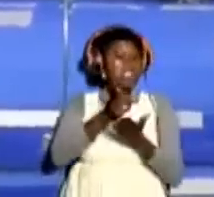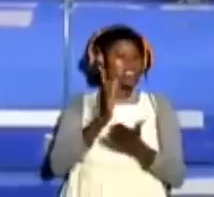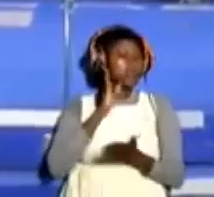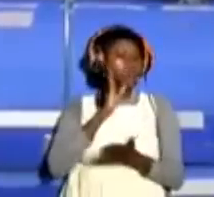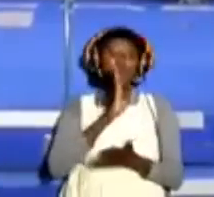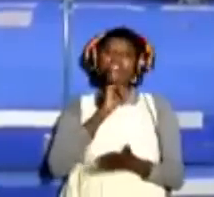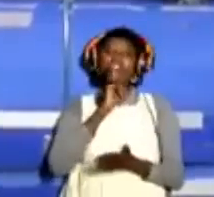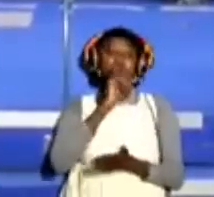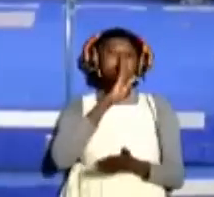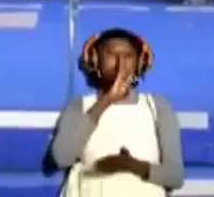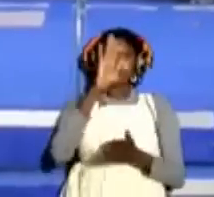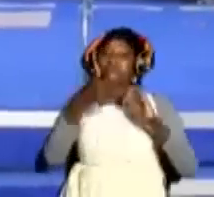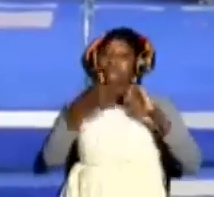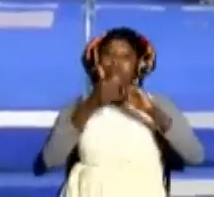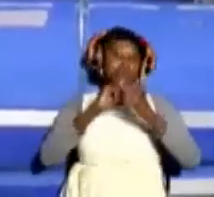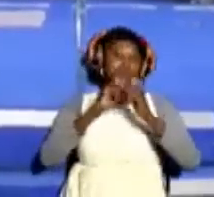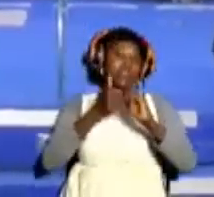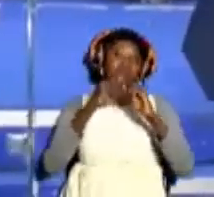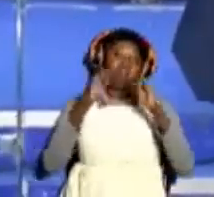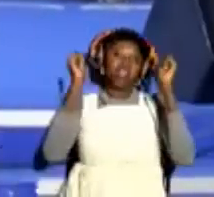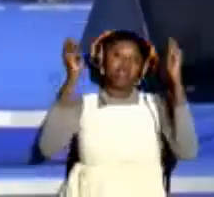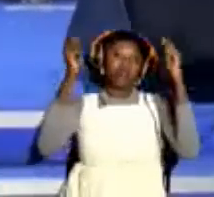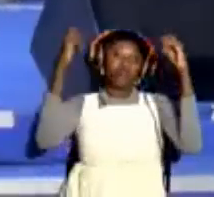problem. Hallelujah.